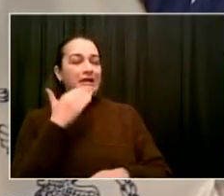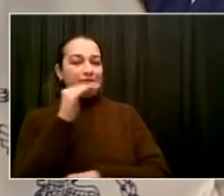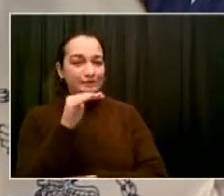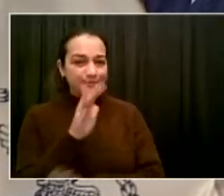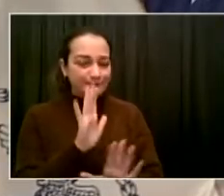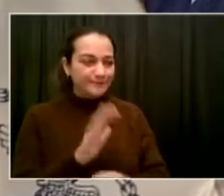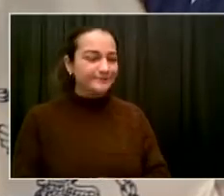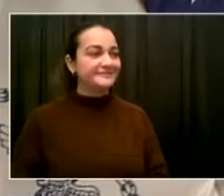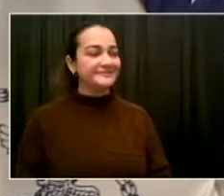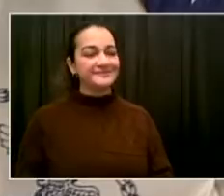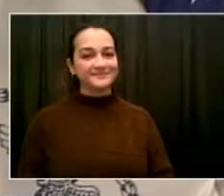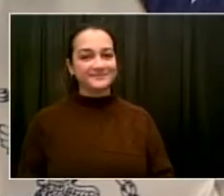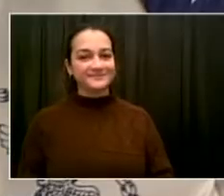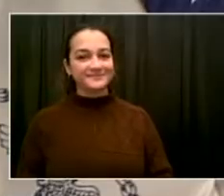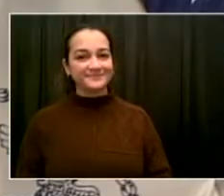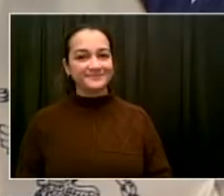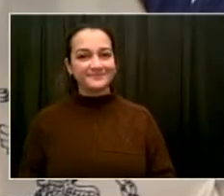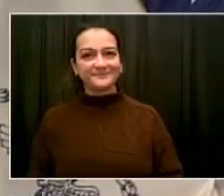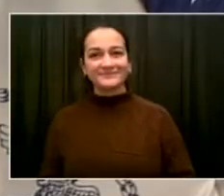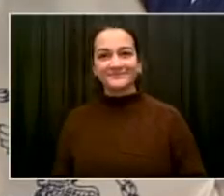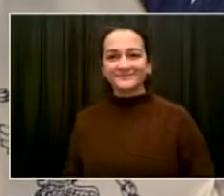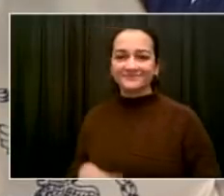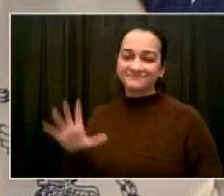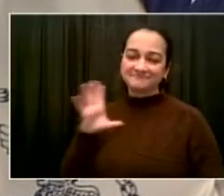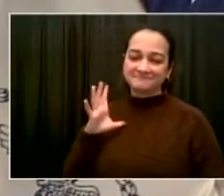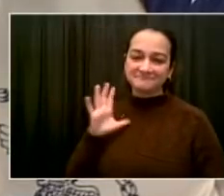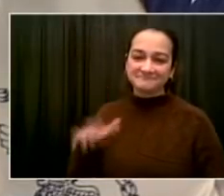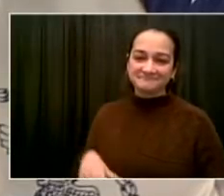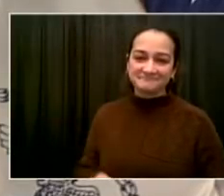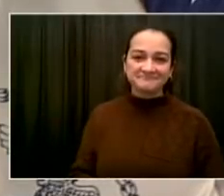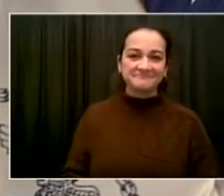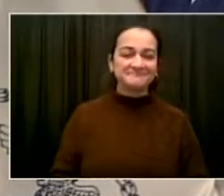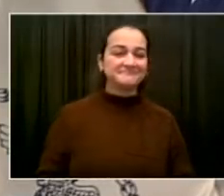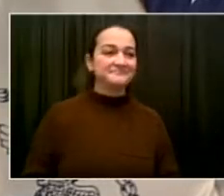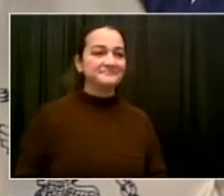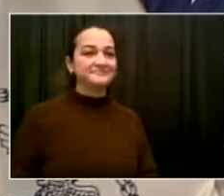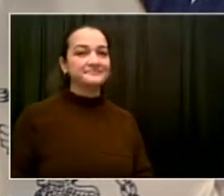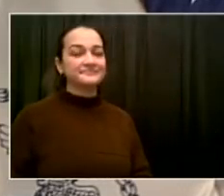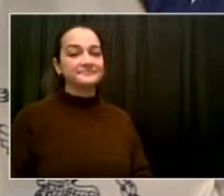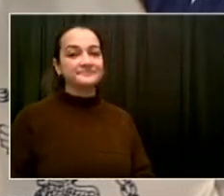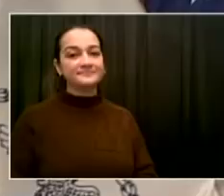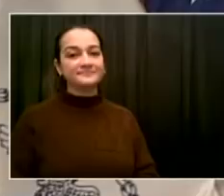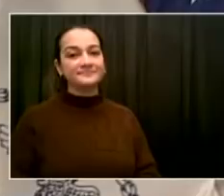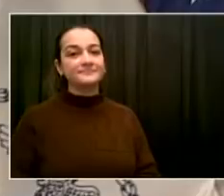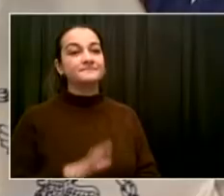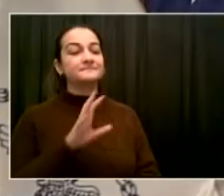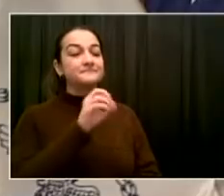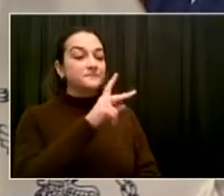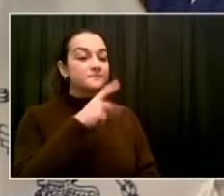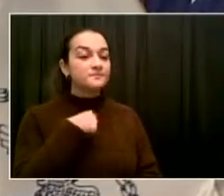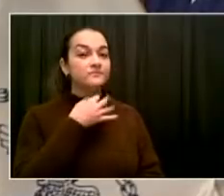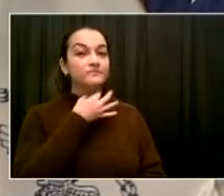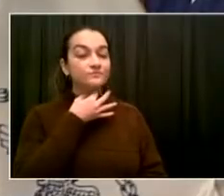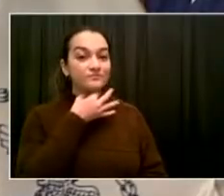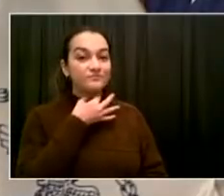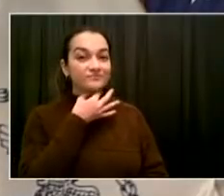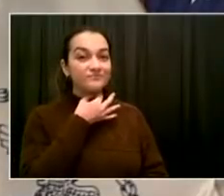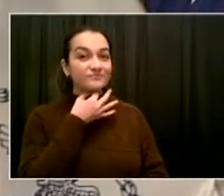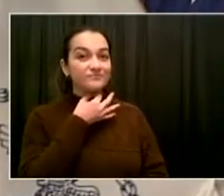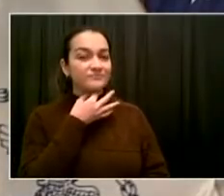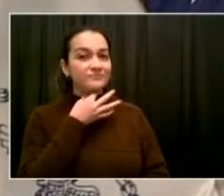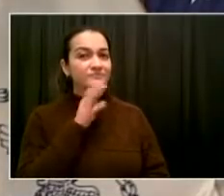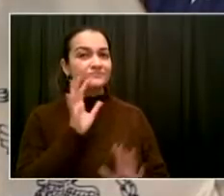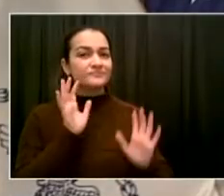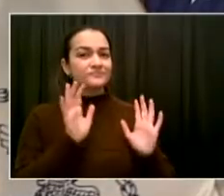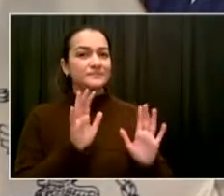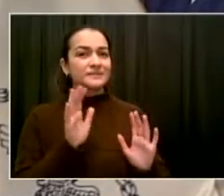is really just about why it seems to be, understanding that there's a backlog and there's a rush, but it seems that these PCR tests